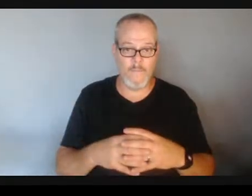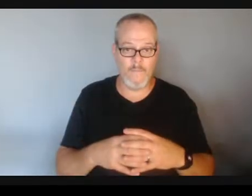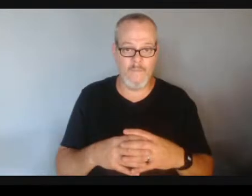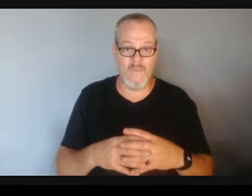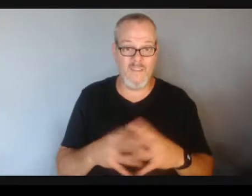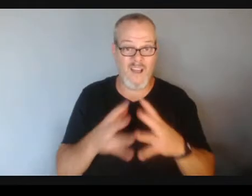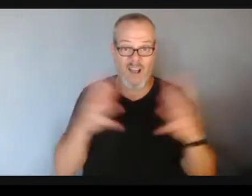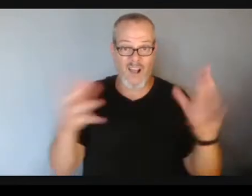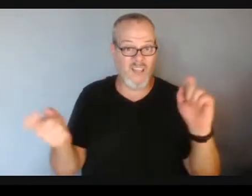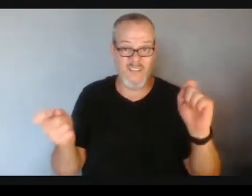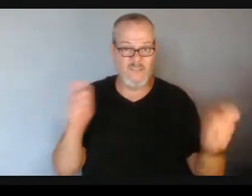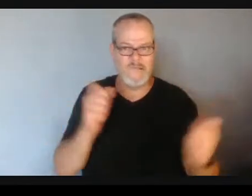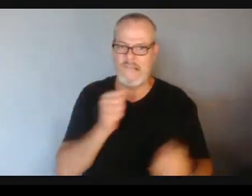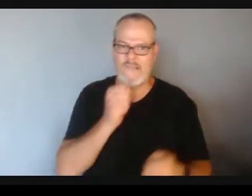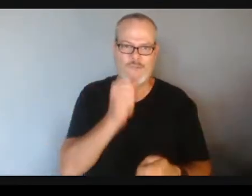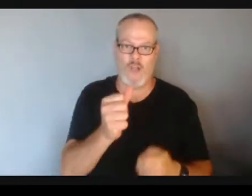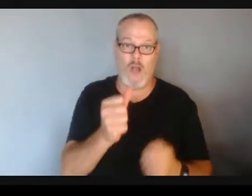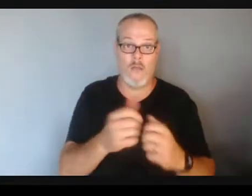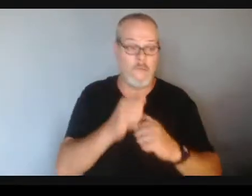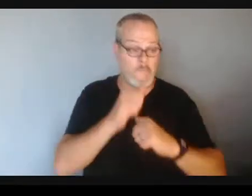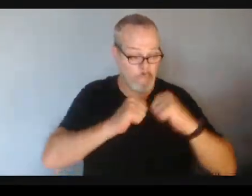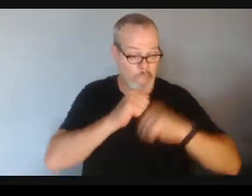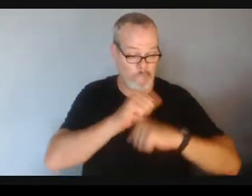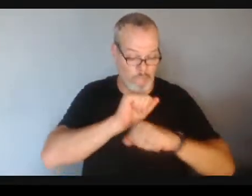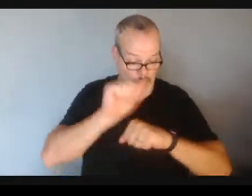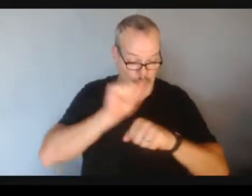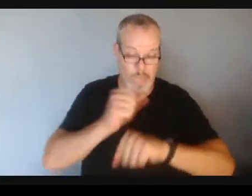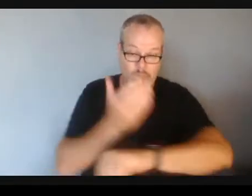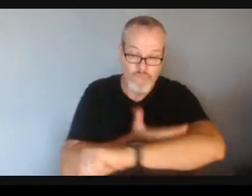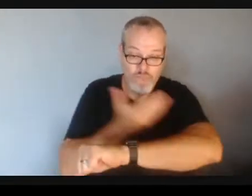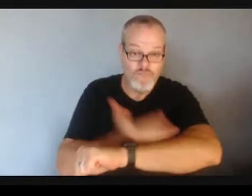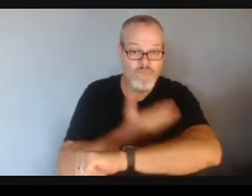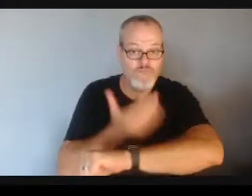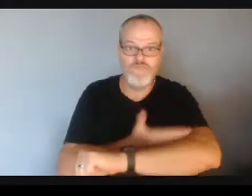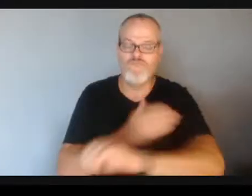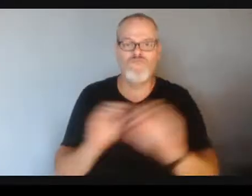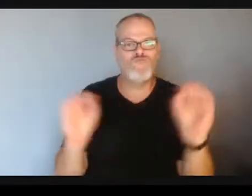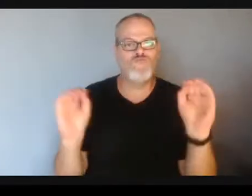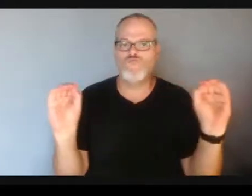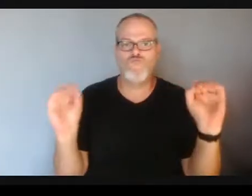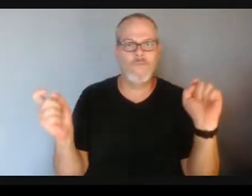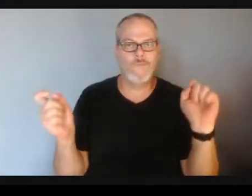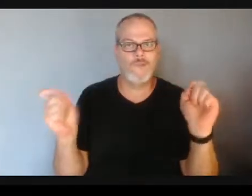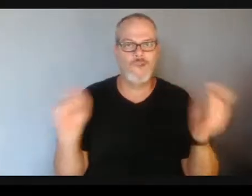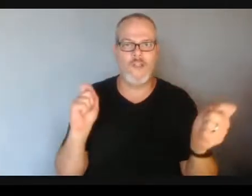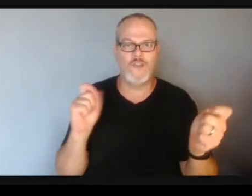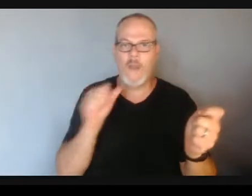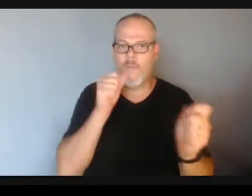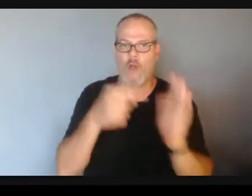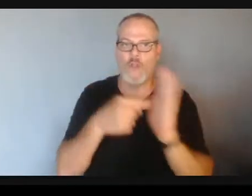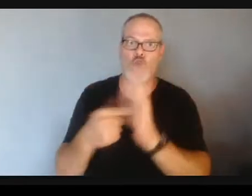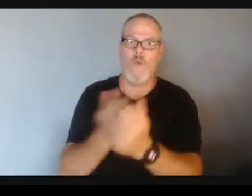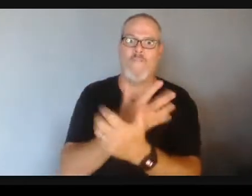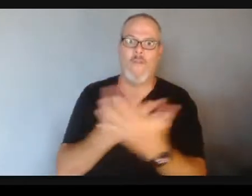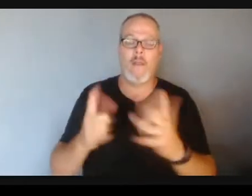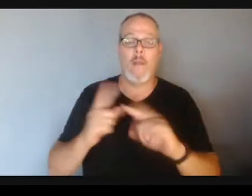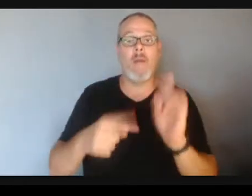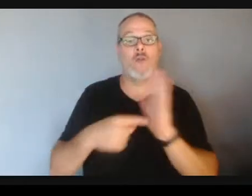change has happened in terms of construction. This is a time lapse of the entire construction process so far. We're not going to go through all of it, but just want to